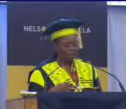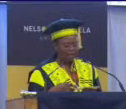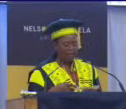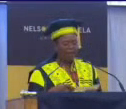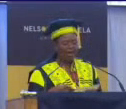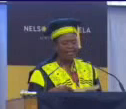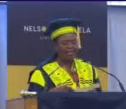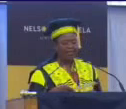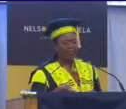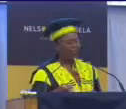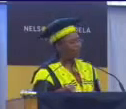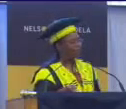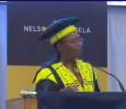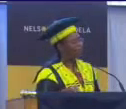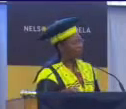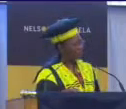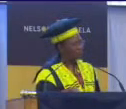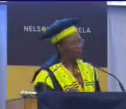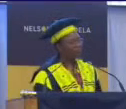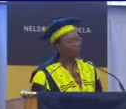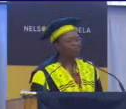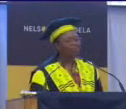Tamagwini Mate,